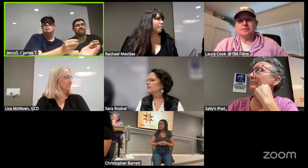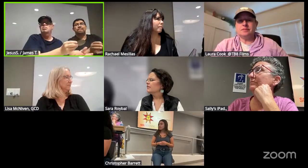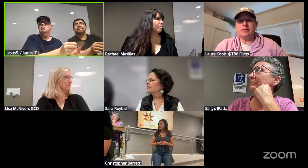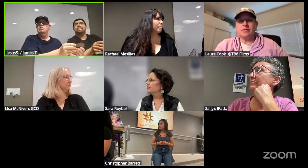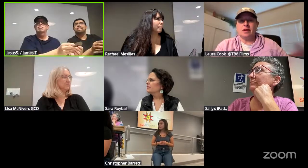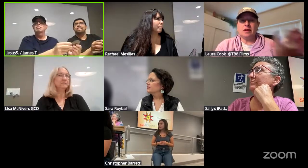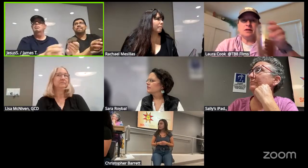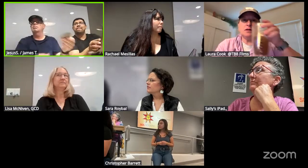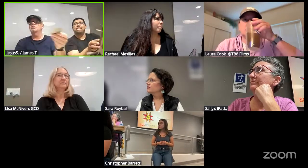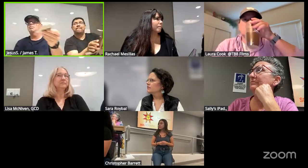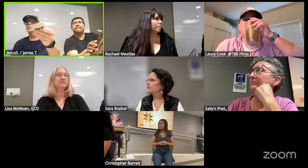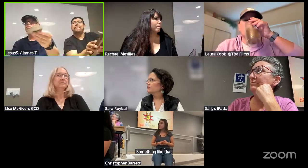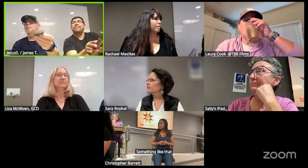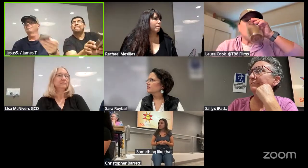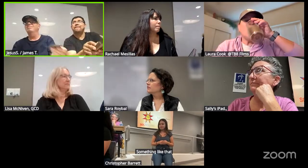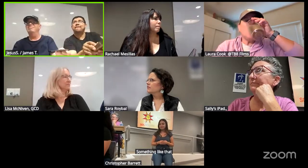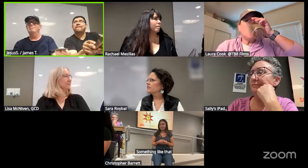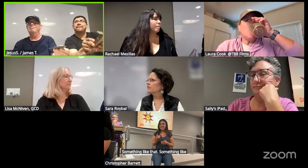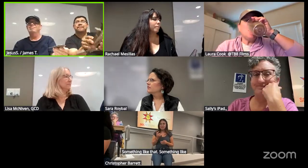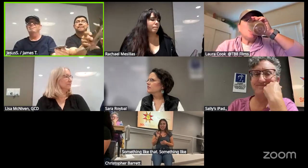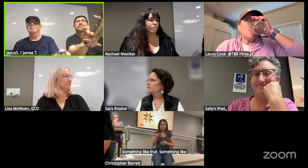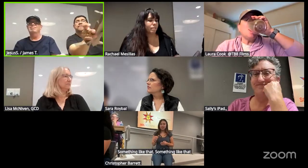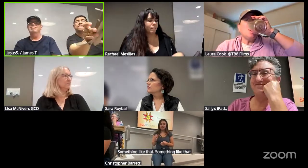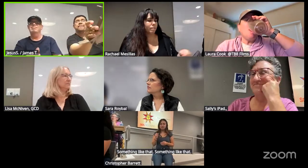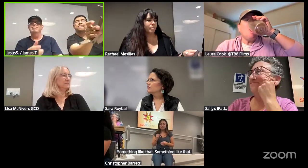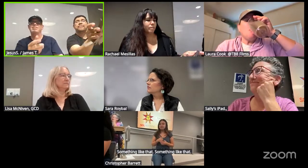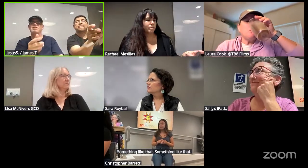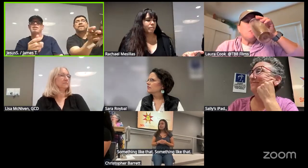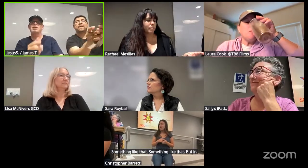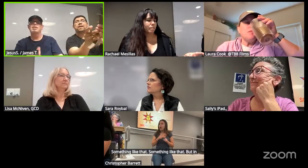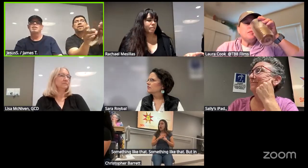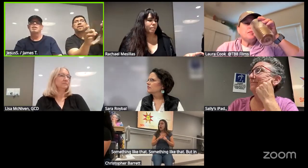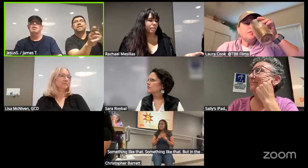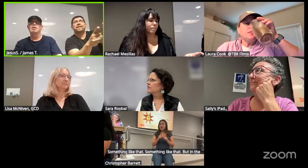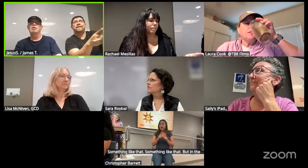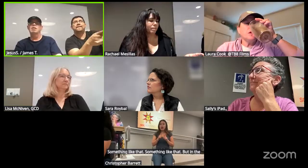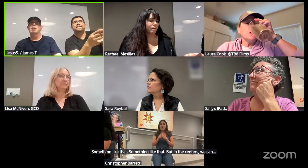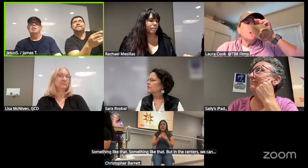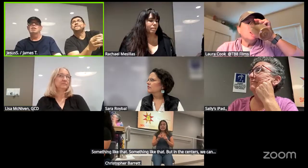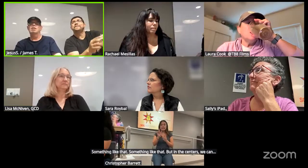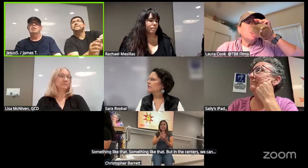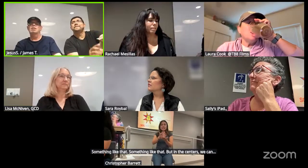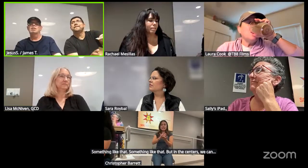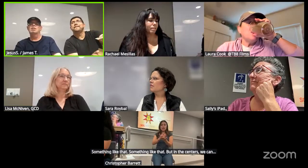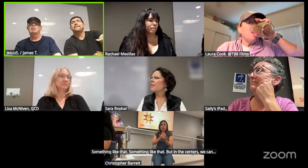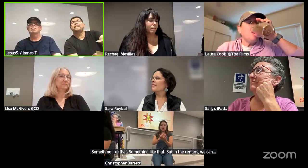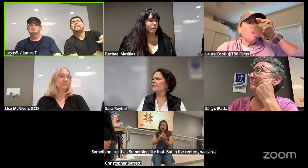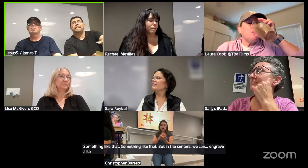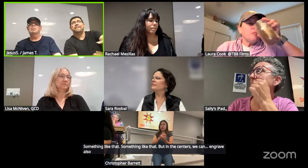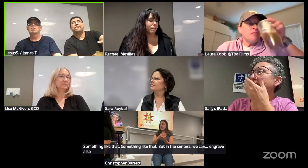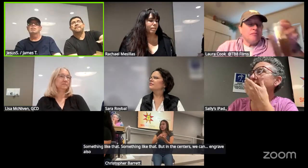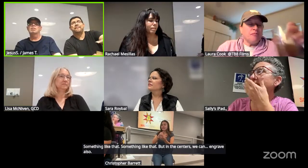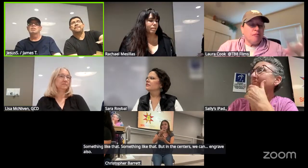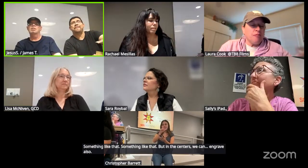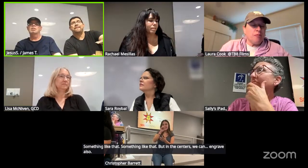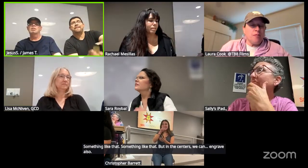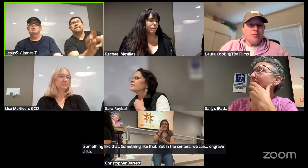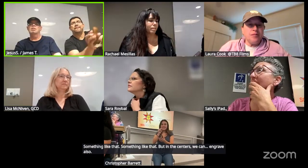Yeah, Something like that. something like that, but in the center, we could engrave also.